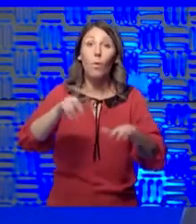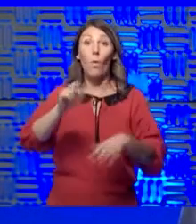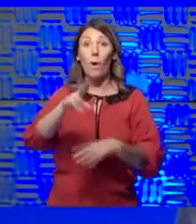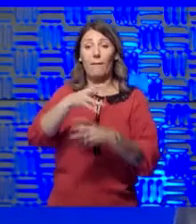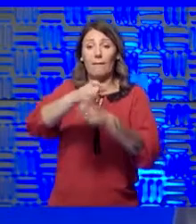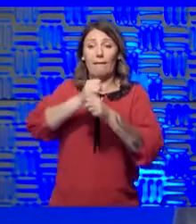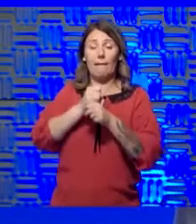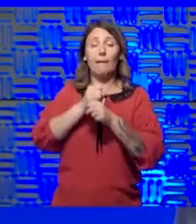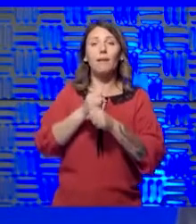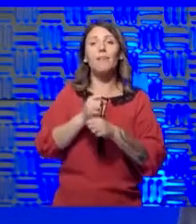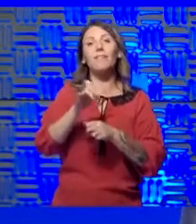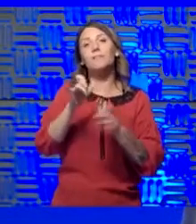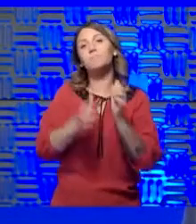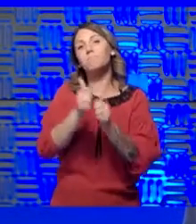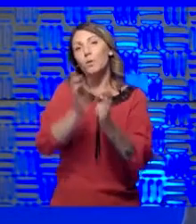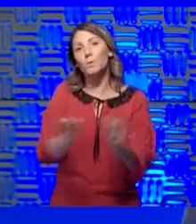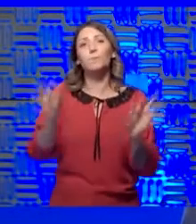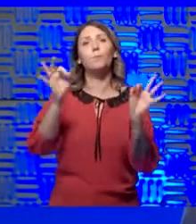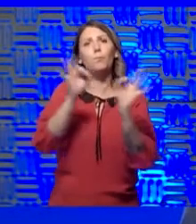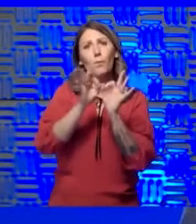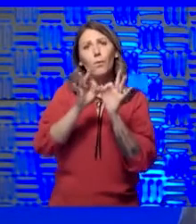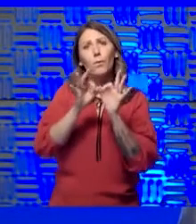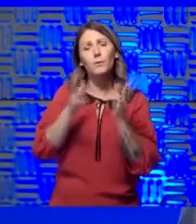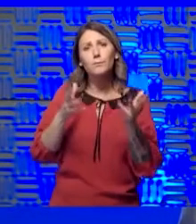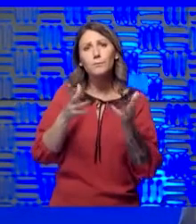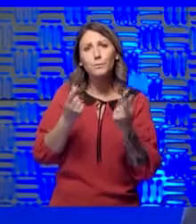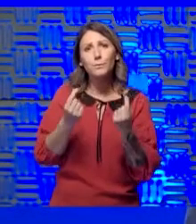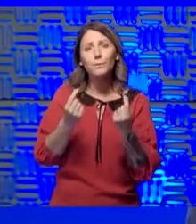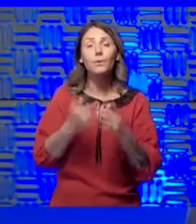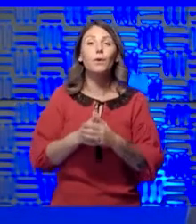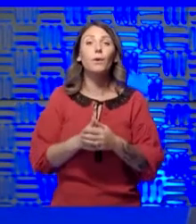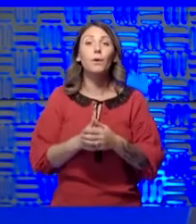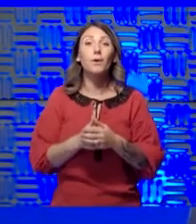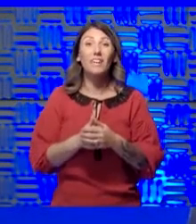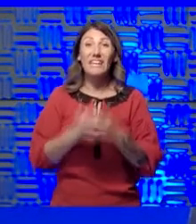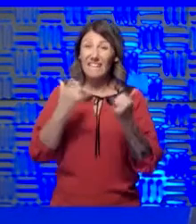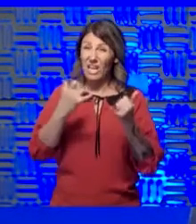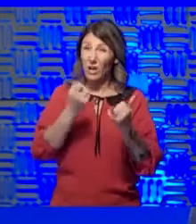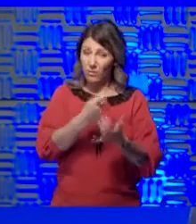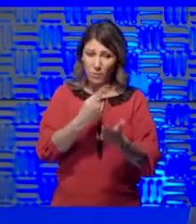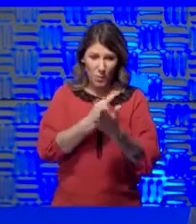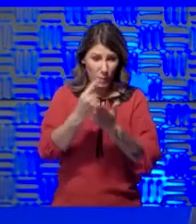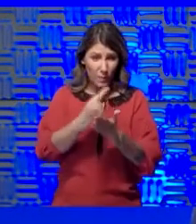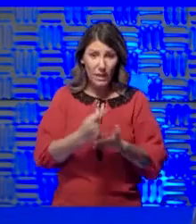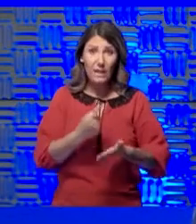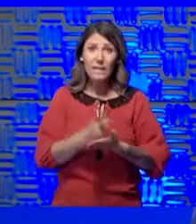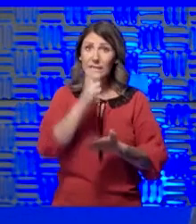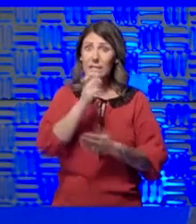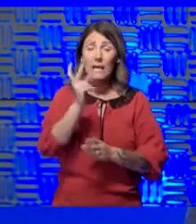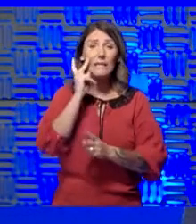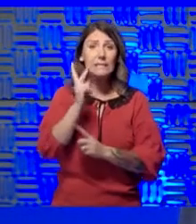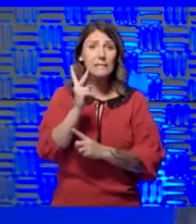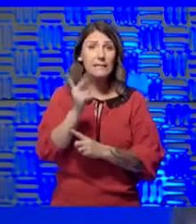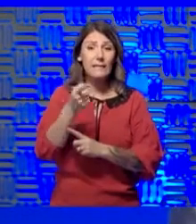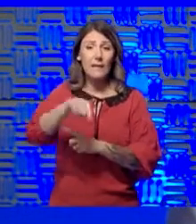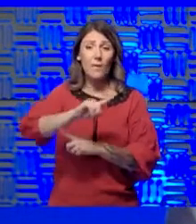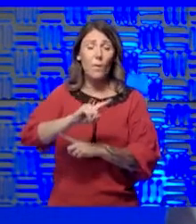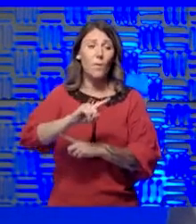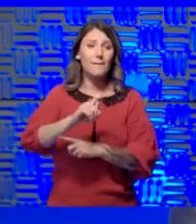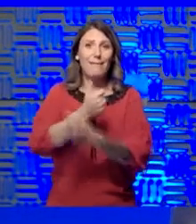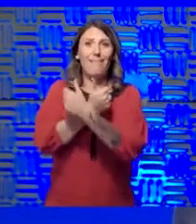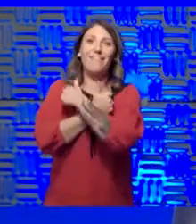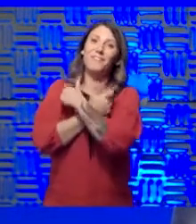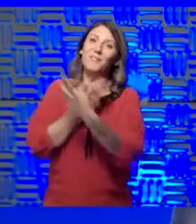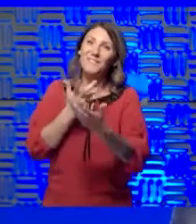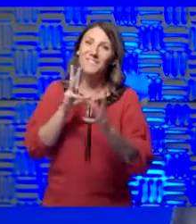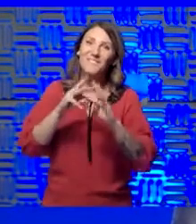going to be the most important thing to do, because, we are coming on quite a few weeks now where we haven't really been able to see those loved ones that are close to us. And